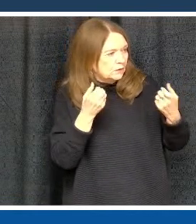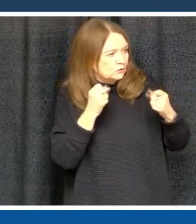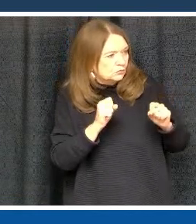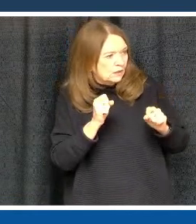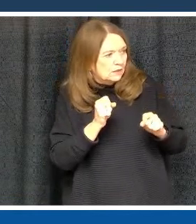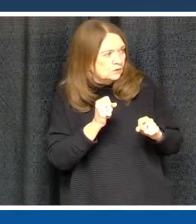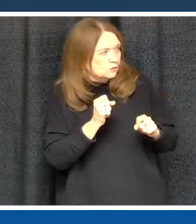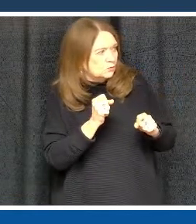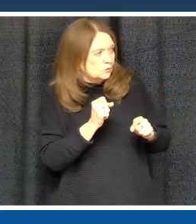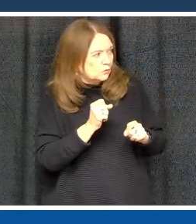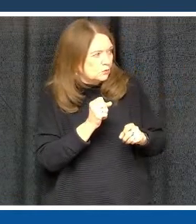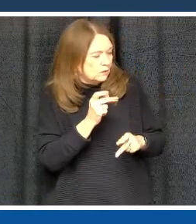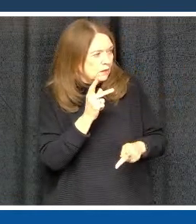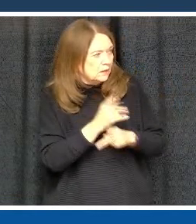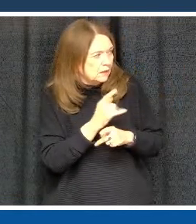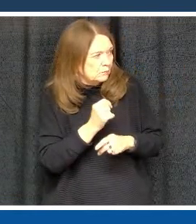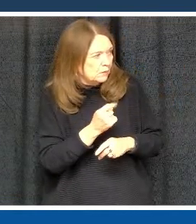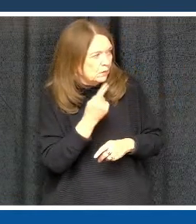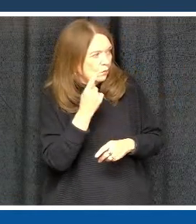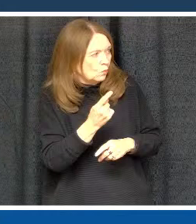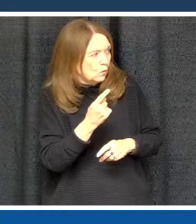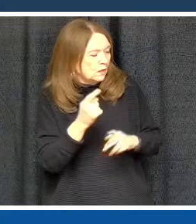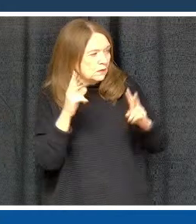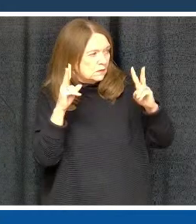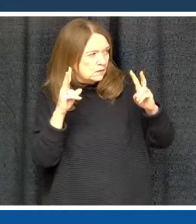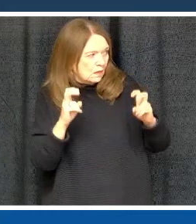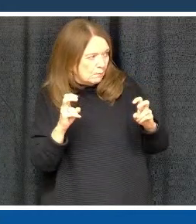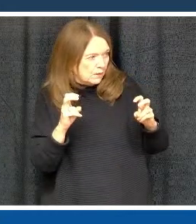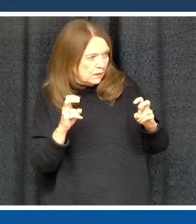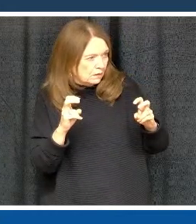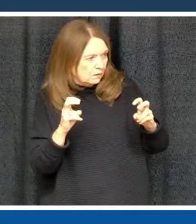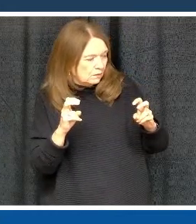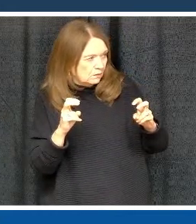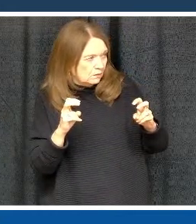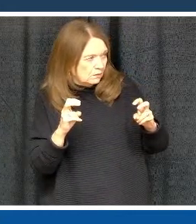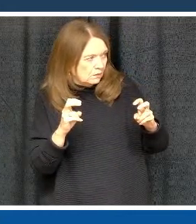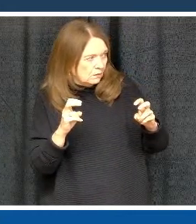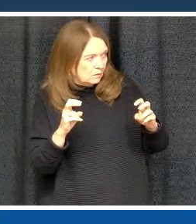it one topic.